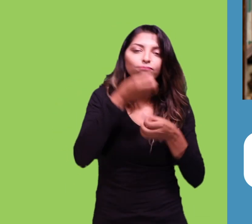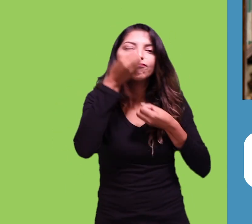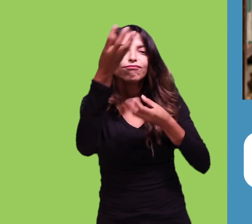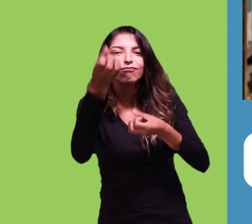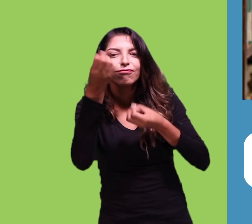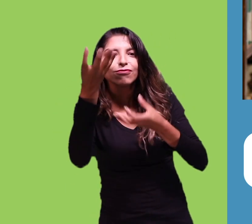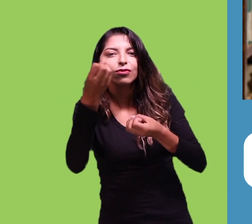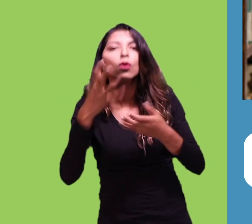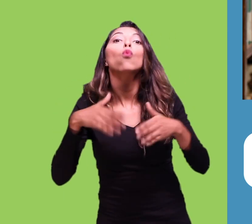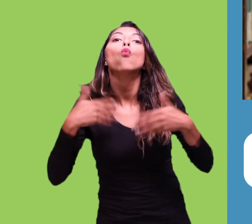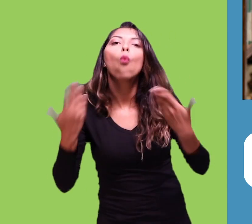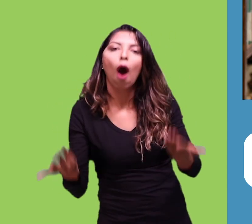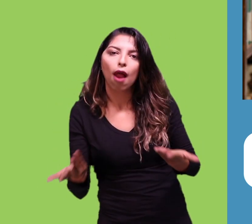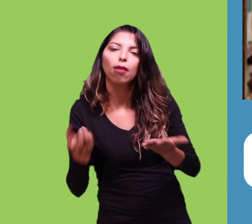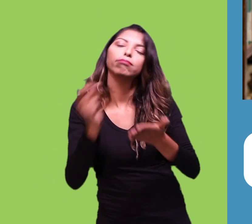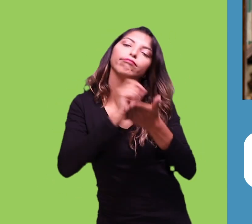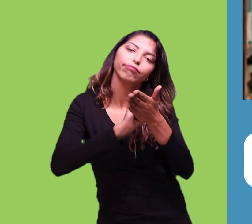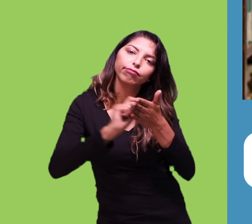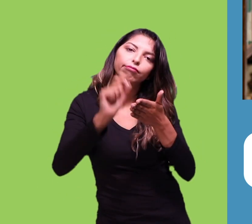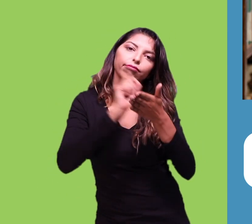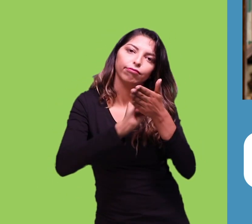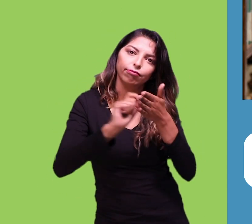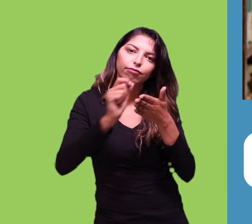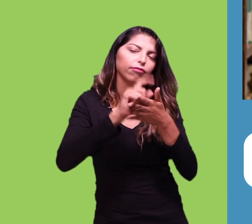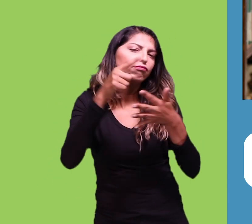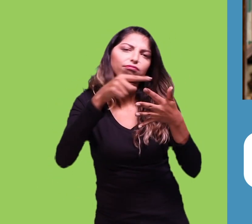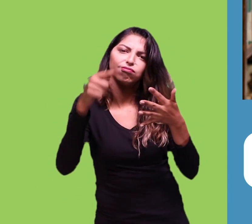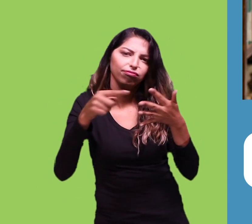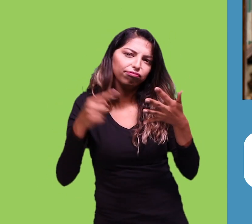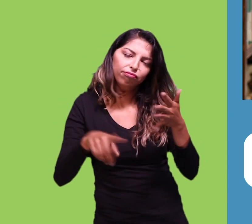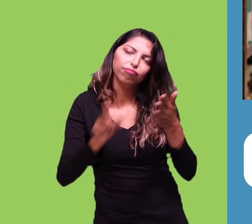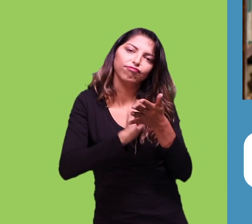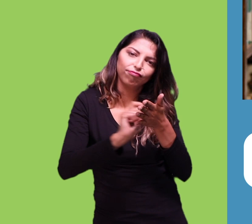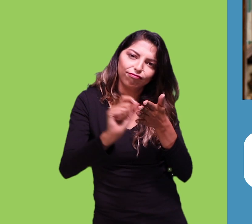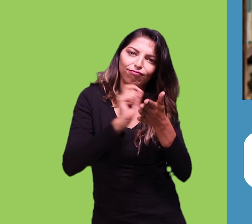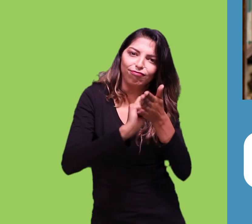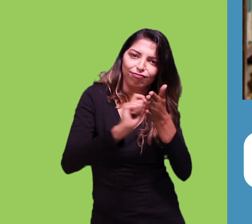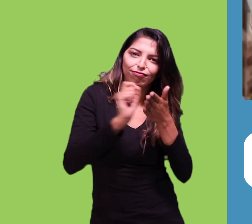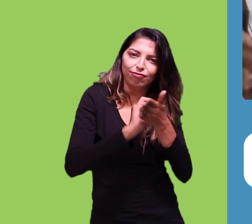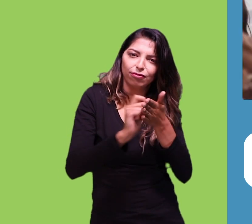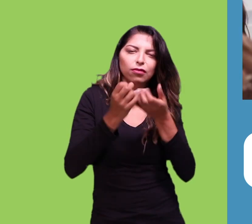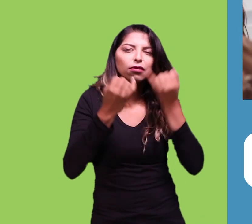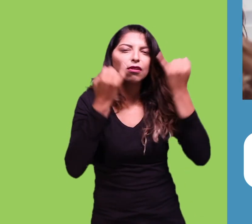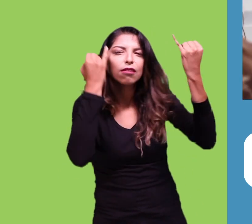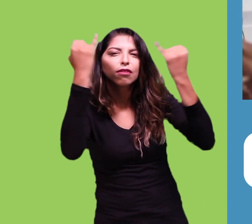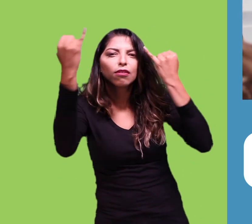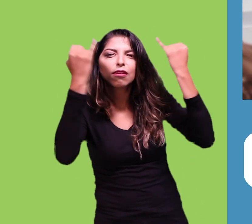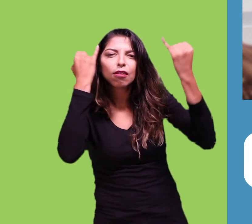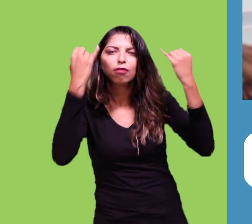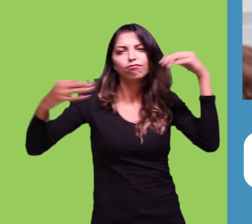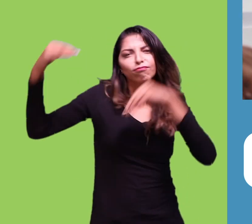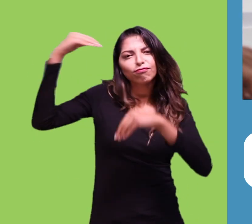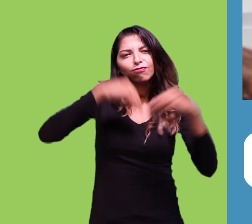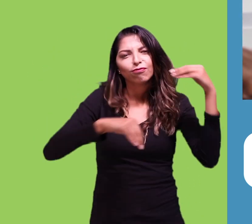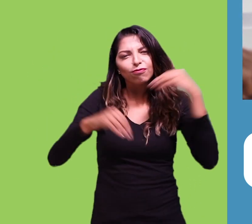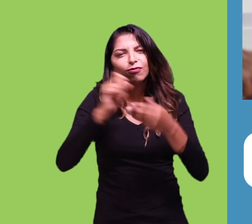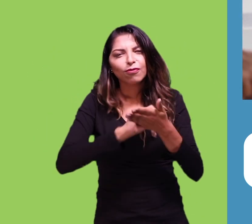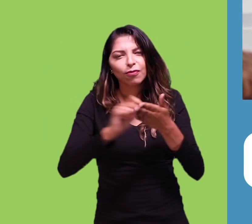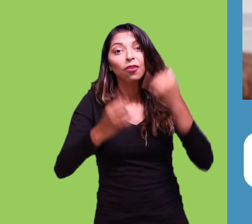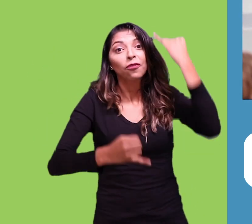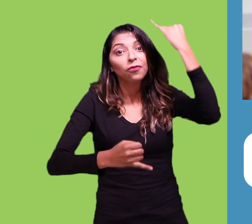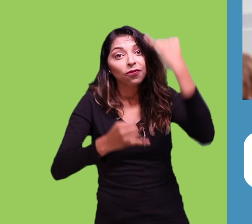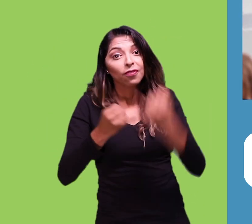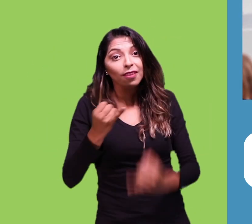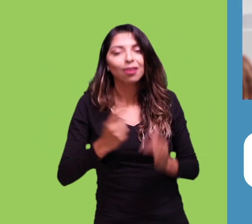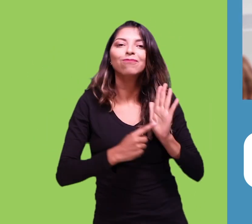learners have the opportunity to express themselves through written language in many different genres. They are guided through the process of writing,